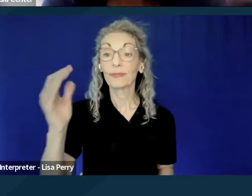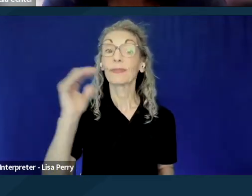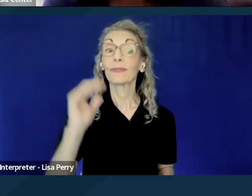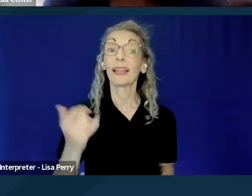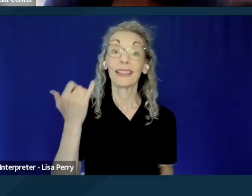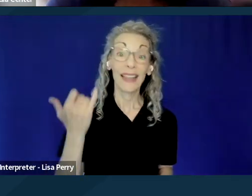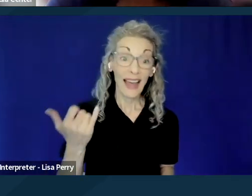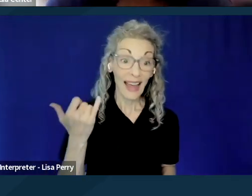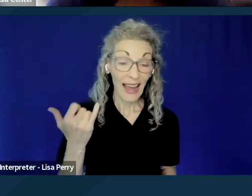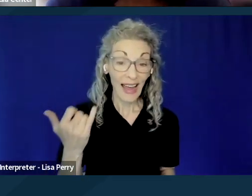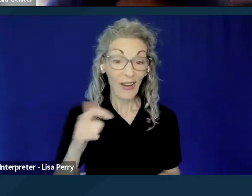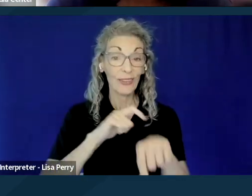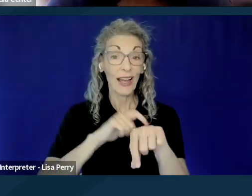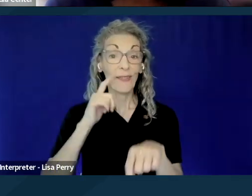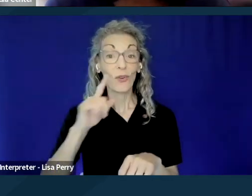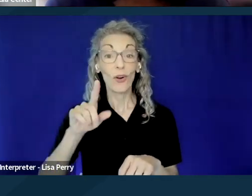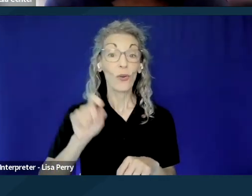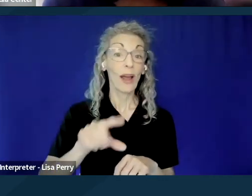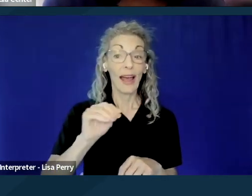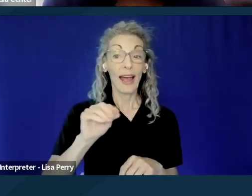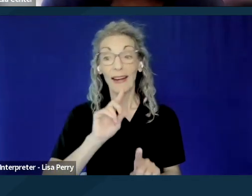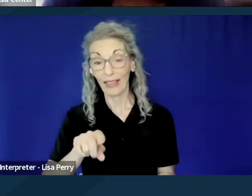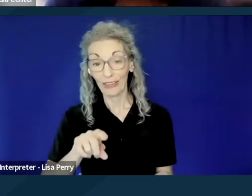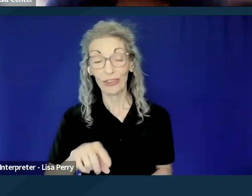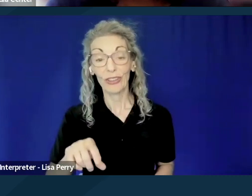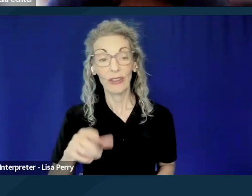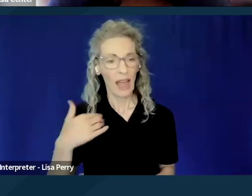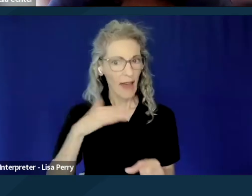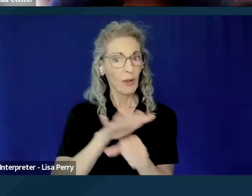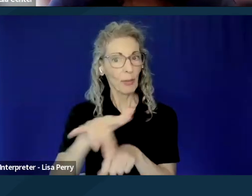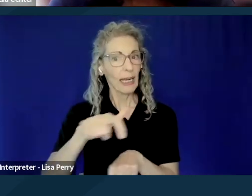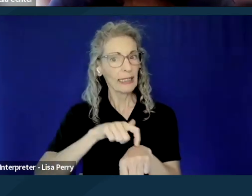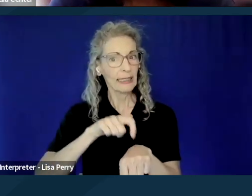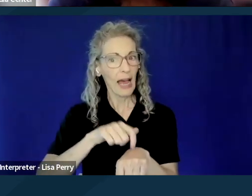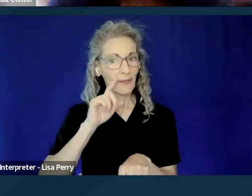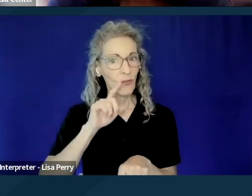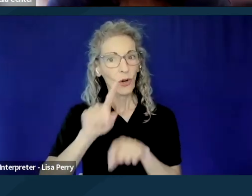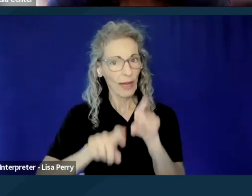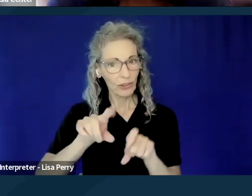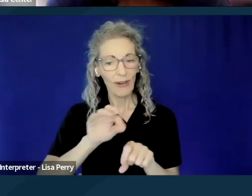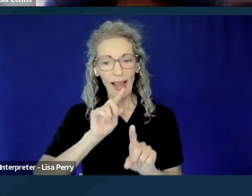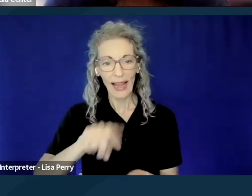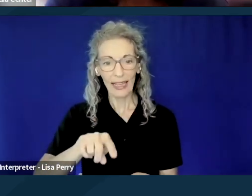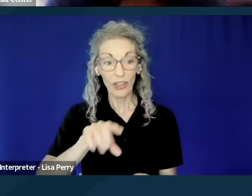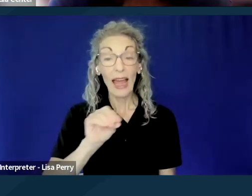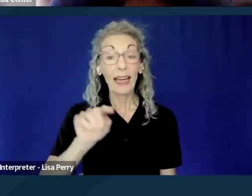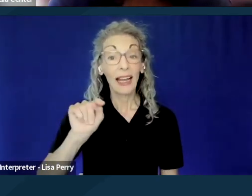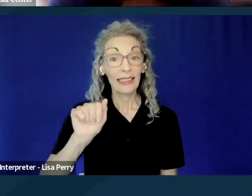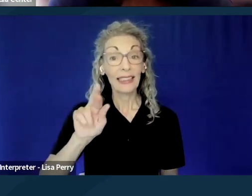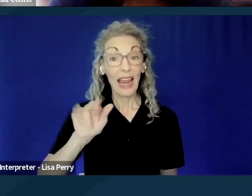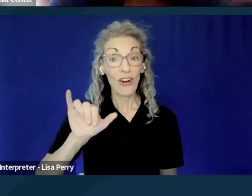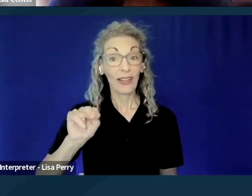Okay, we're now at the question and answer period. We have plenty of time for questions and answers. We also have Taryn who's joined